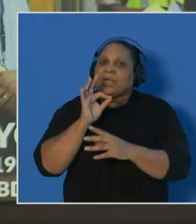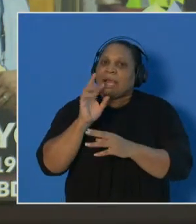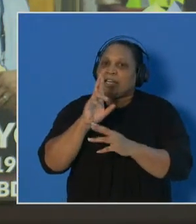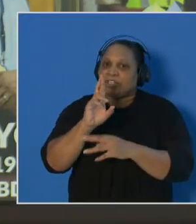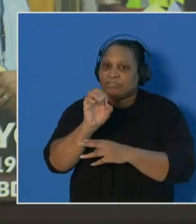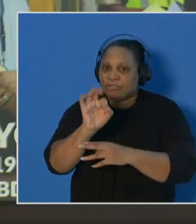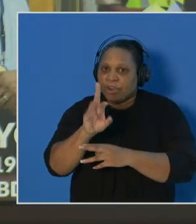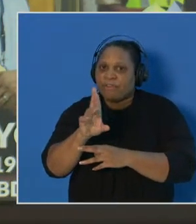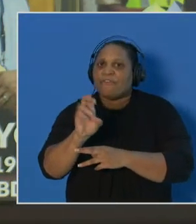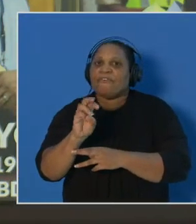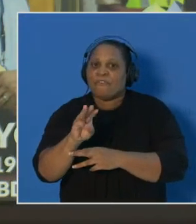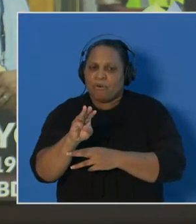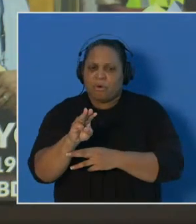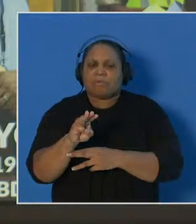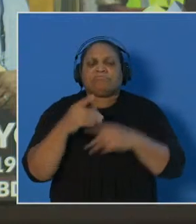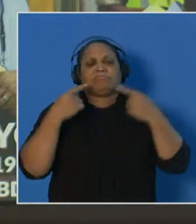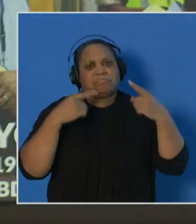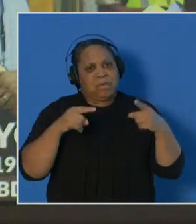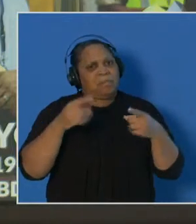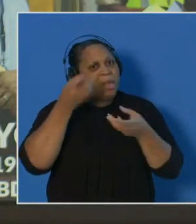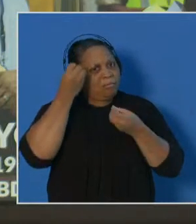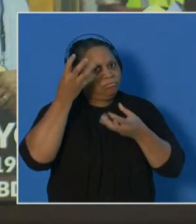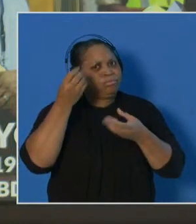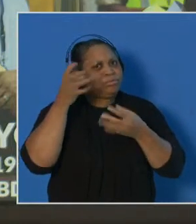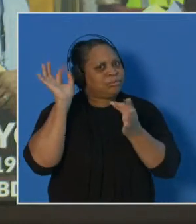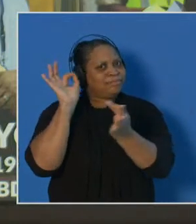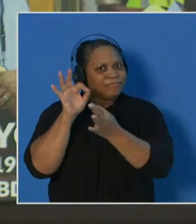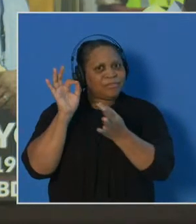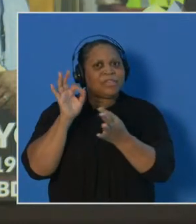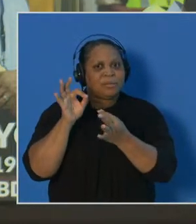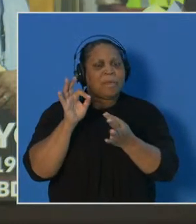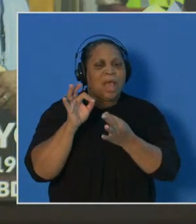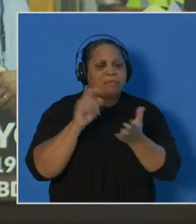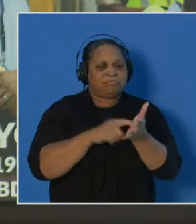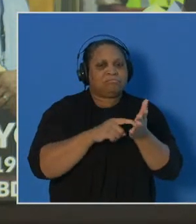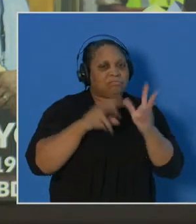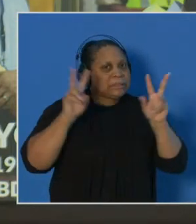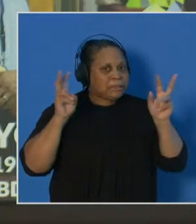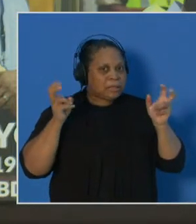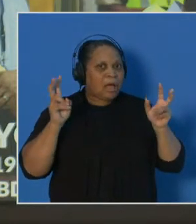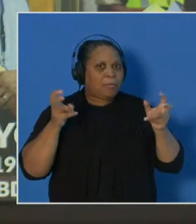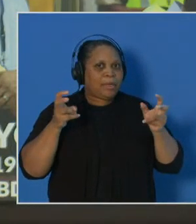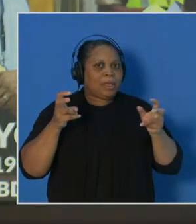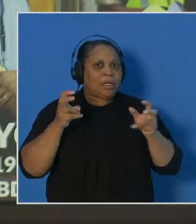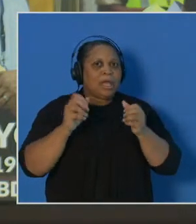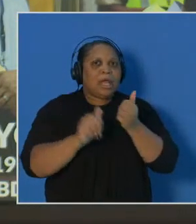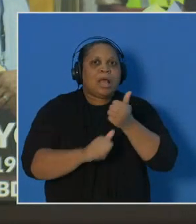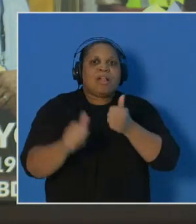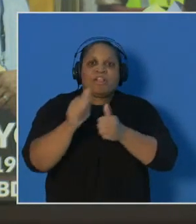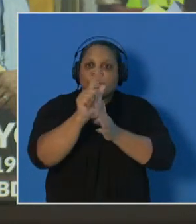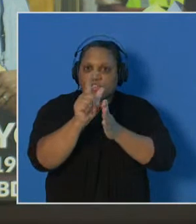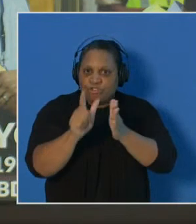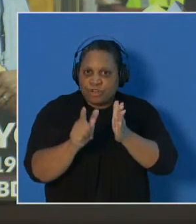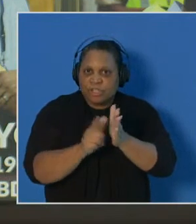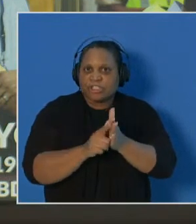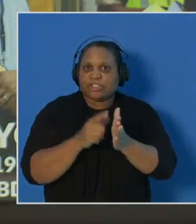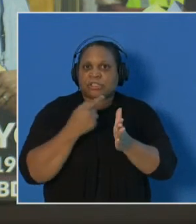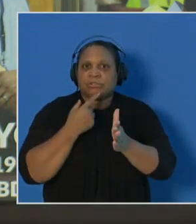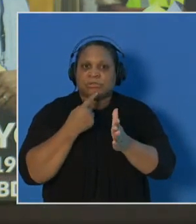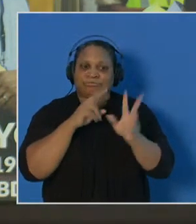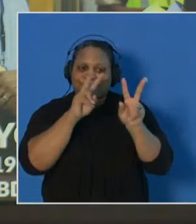public is invited to share their thoughts and ideas surrounding this topic. The Attorney General has pivoted the scope of the